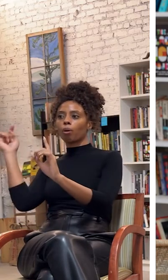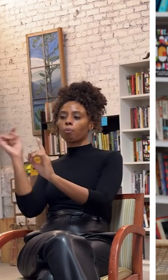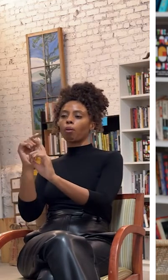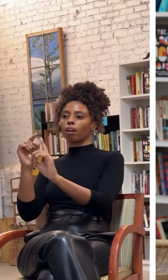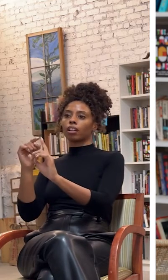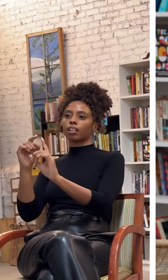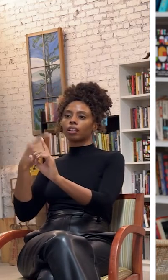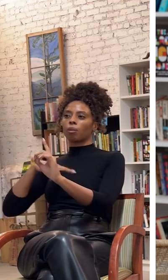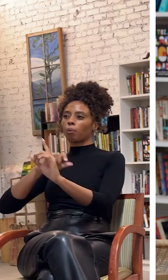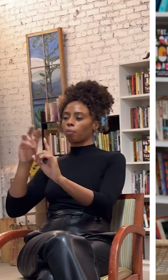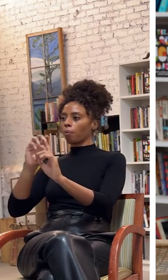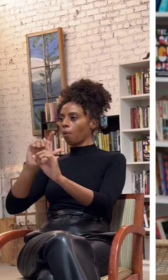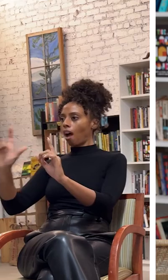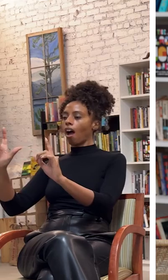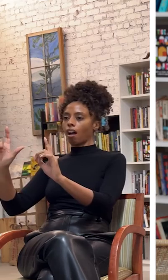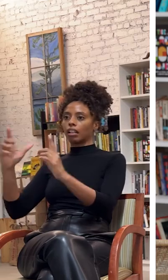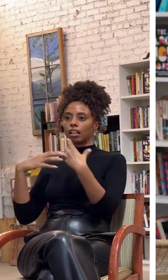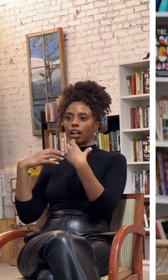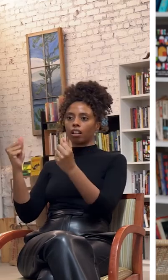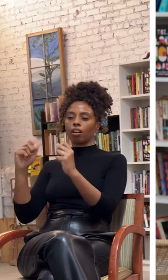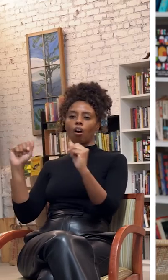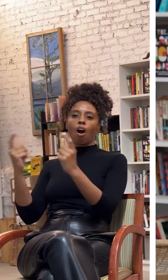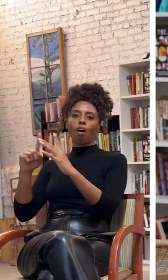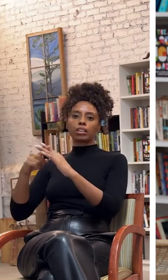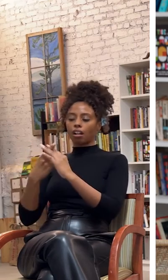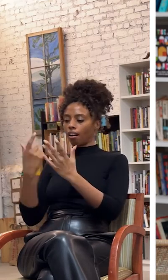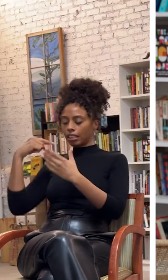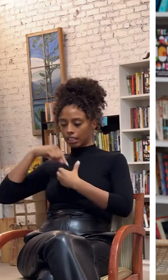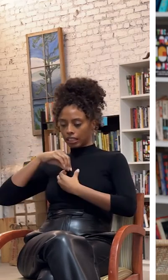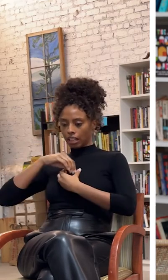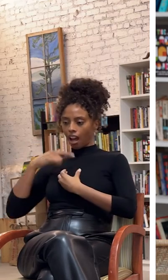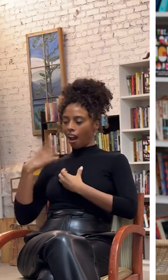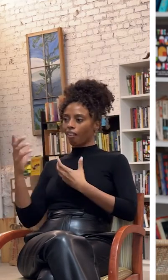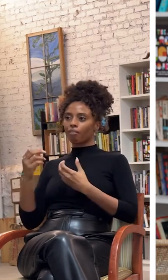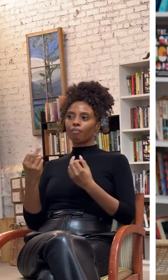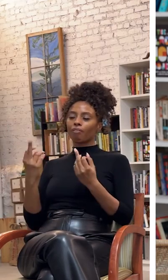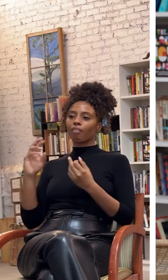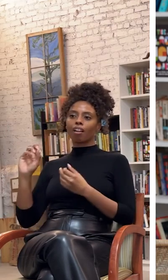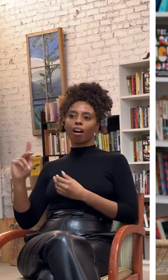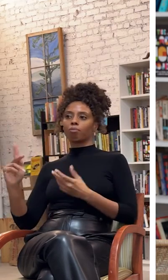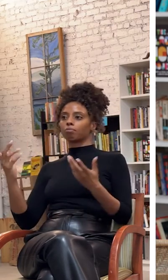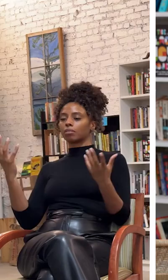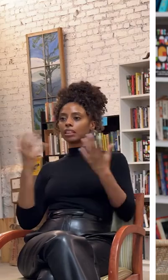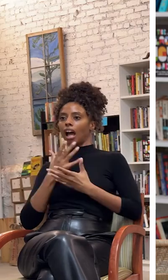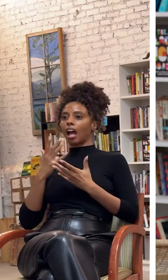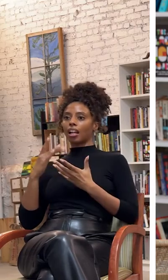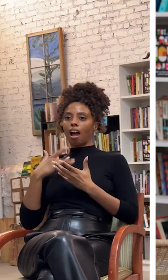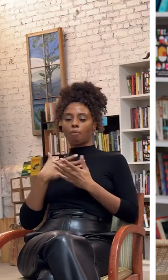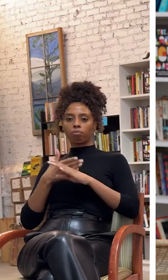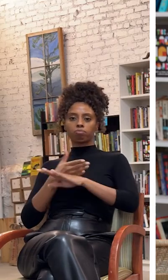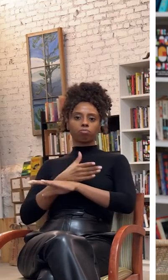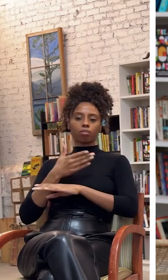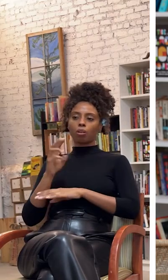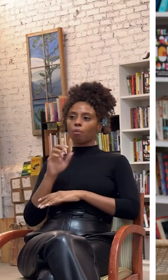well. I just really, that's how all this started for me. I was just fucked up and sad. I wanted to feel better. I wanted to be well. And that